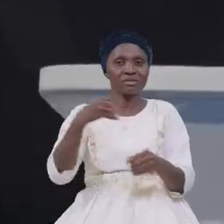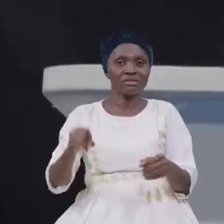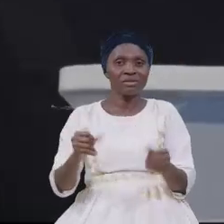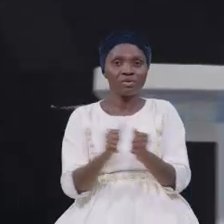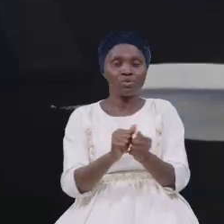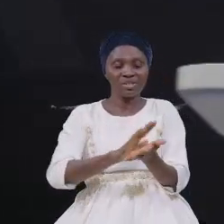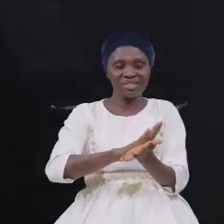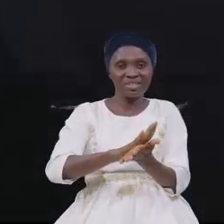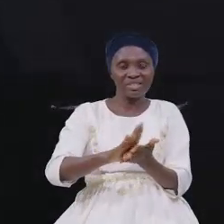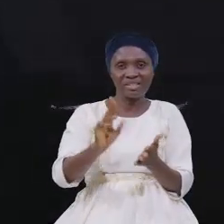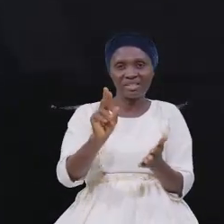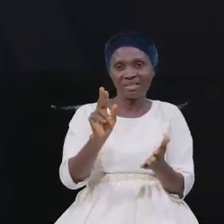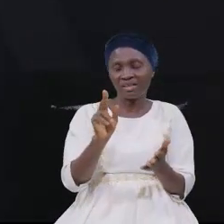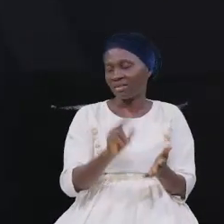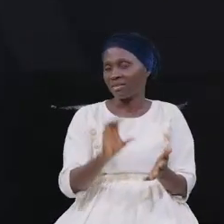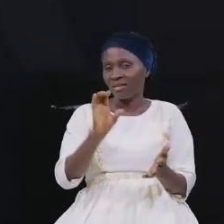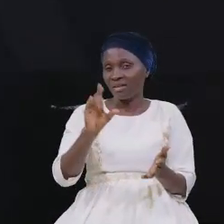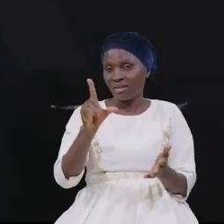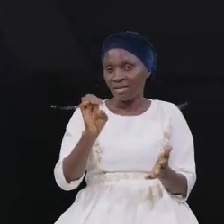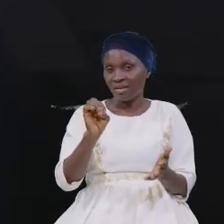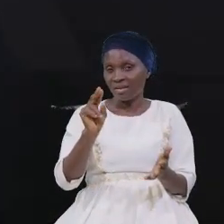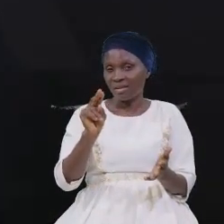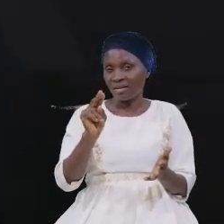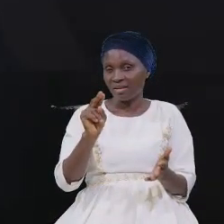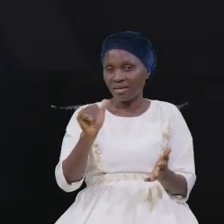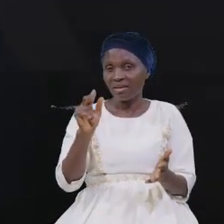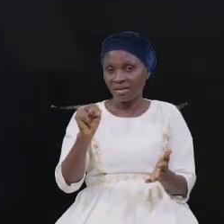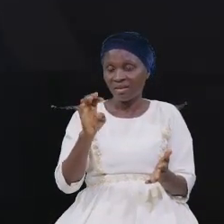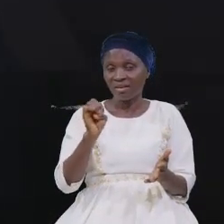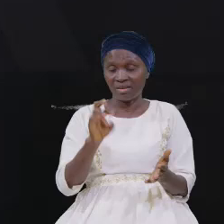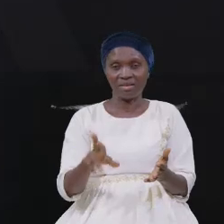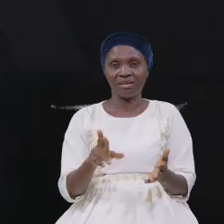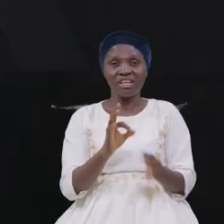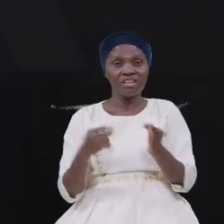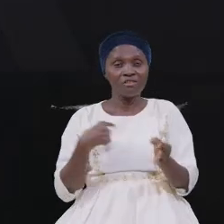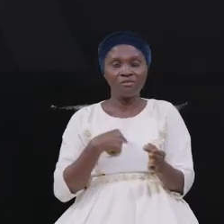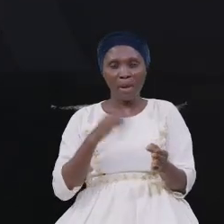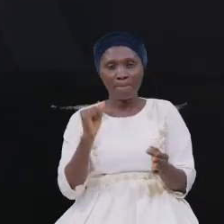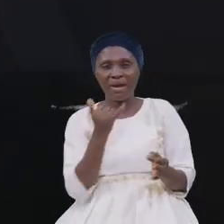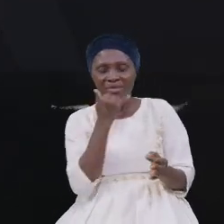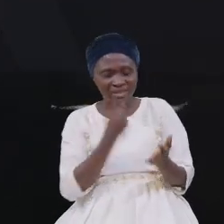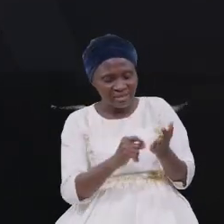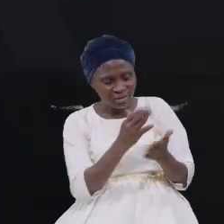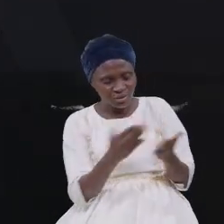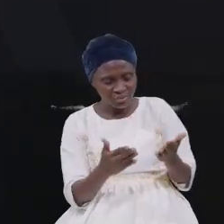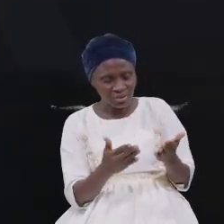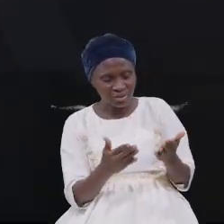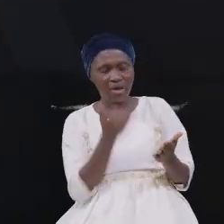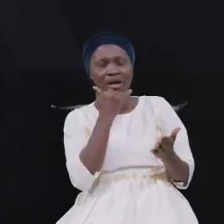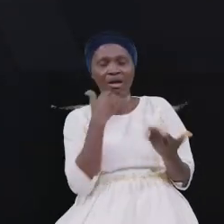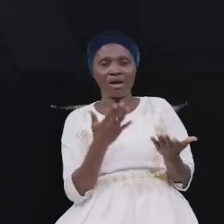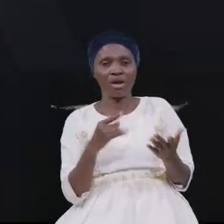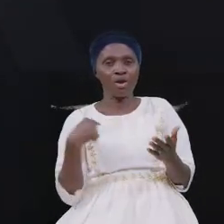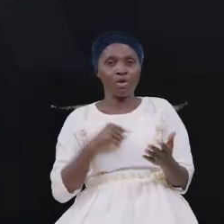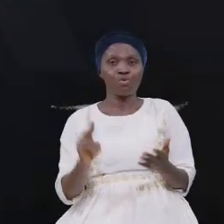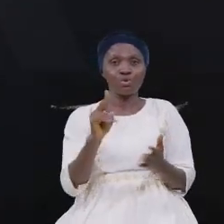When we mistakenly write something that we shouldn't have write, that eraser, we rub it on that, and it